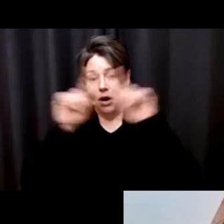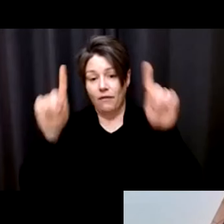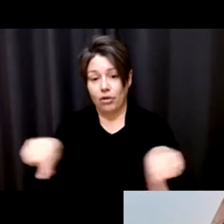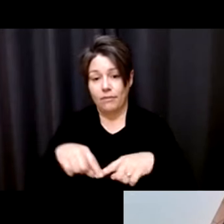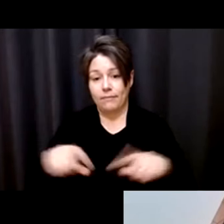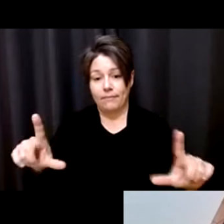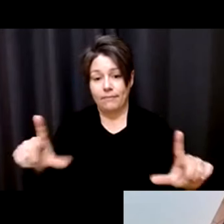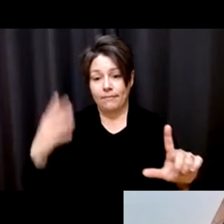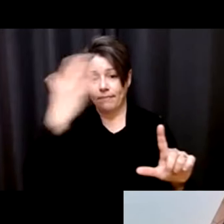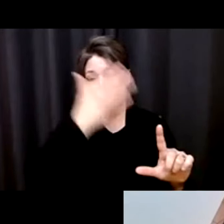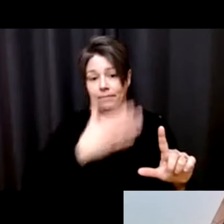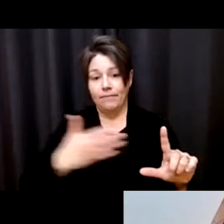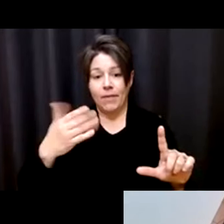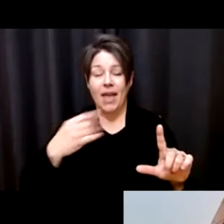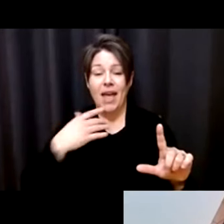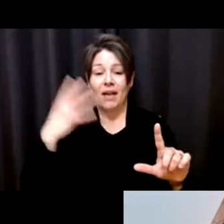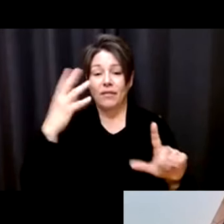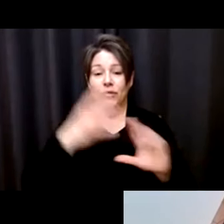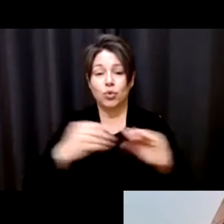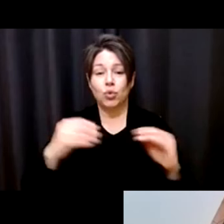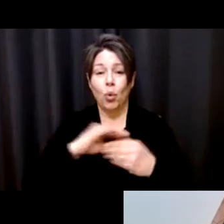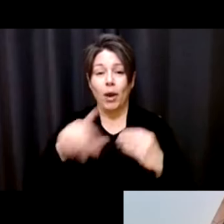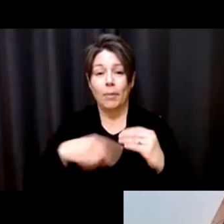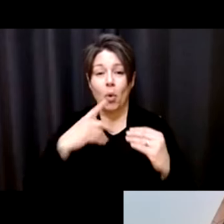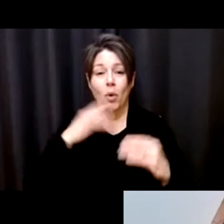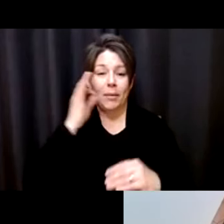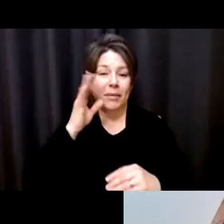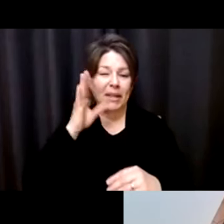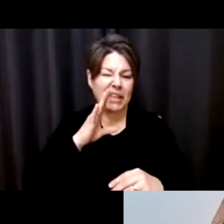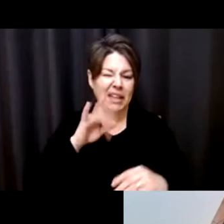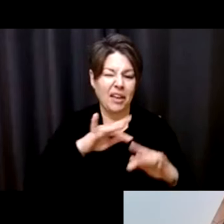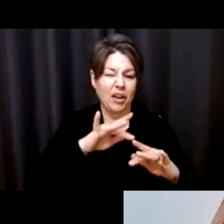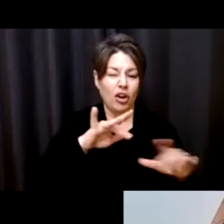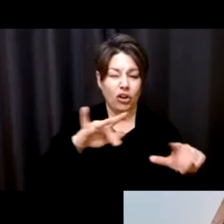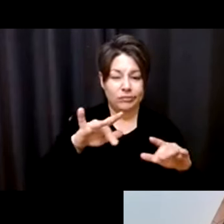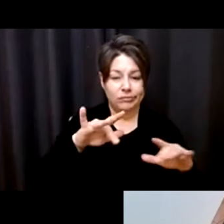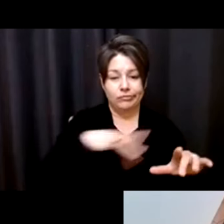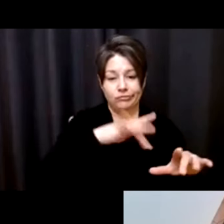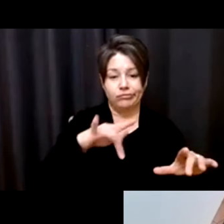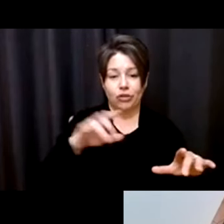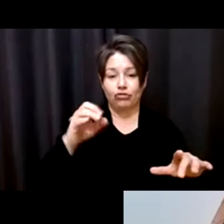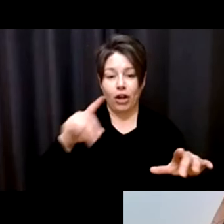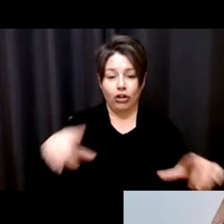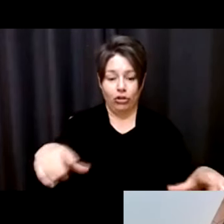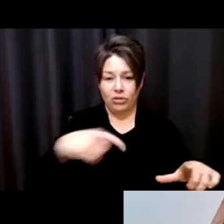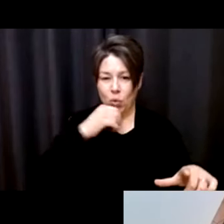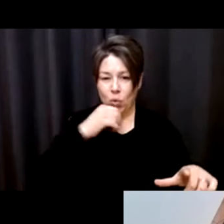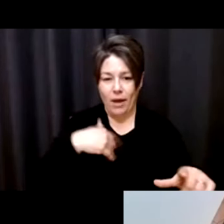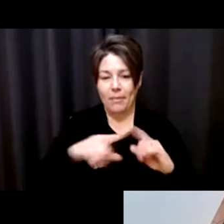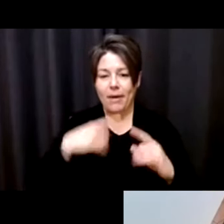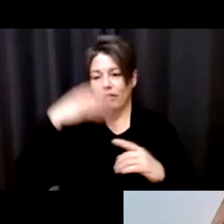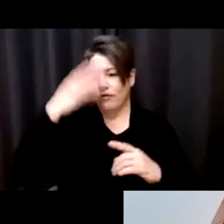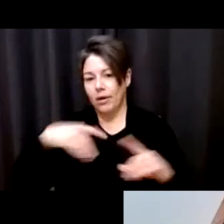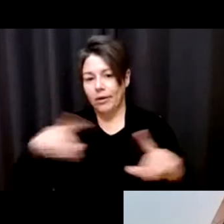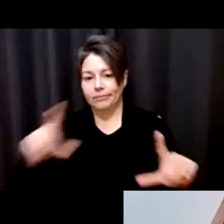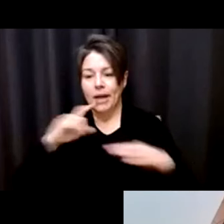had stories about the bees in it. I don't think I have the record, but she gave me the cover, which had some pages. So I scanned